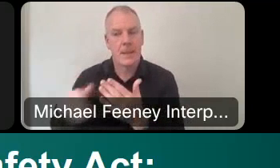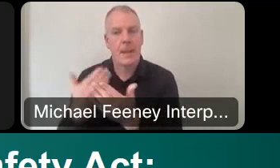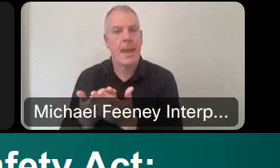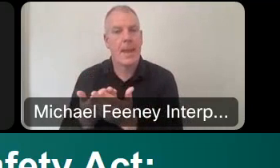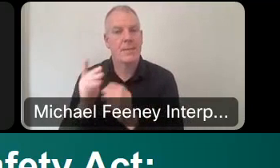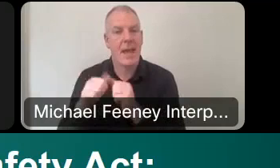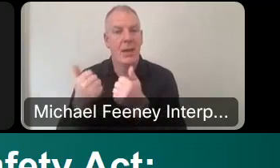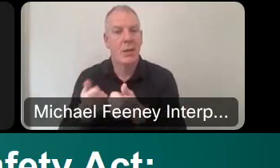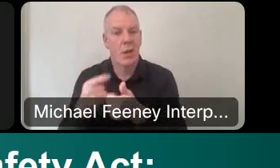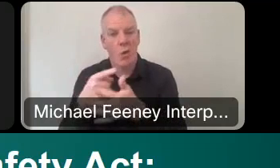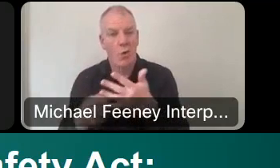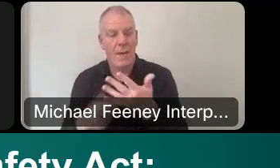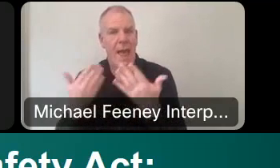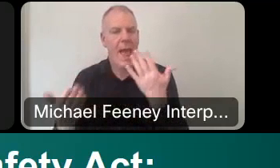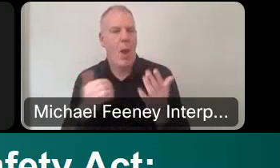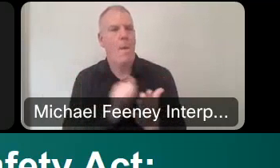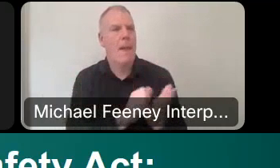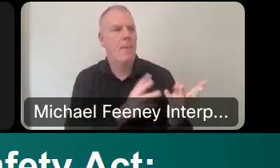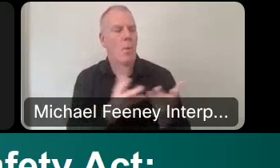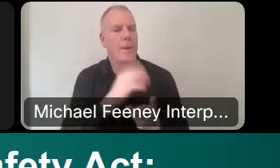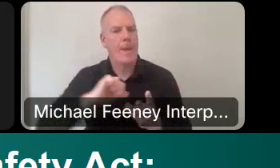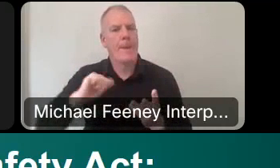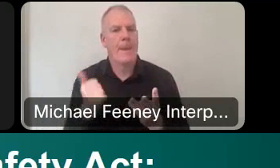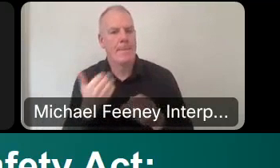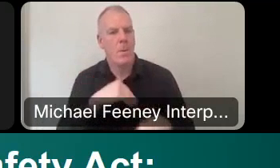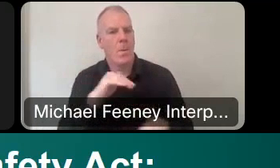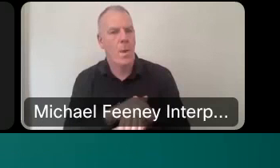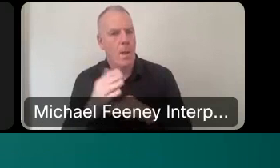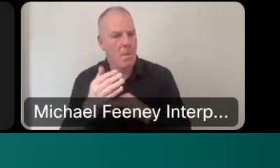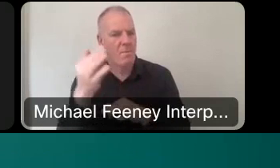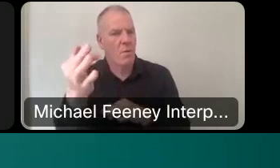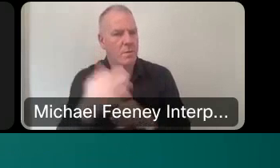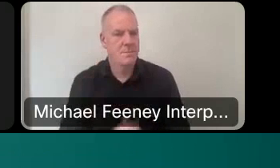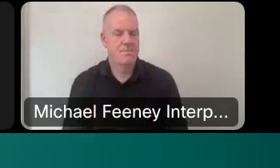various people around how those records might be stored going forward.